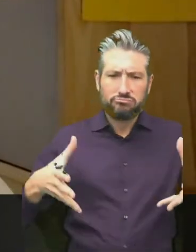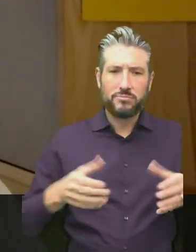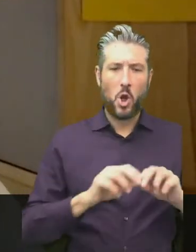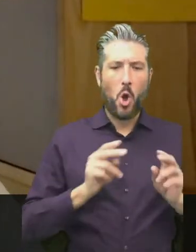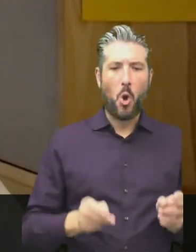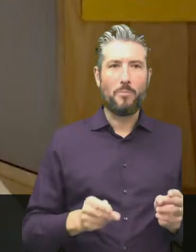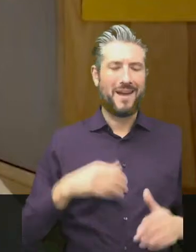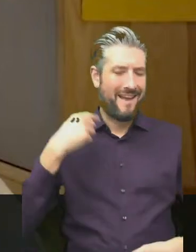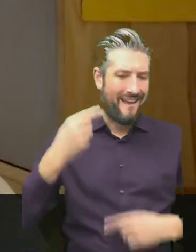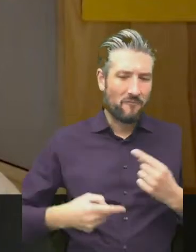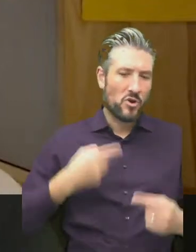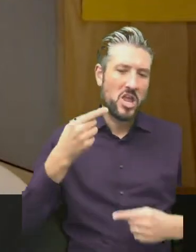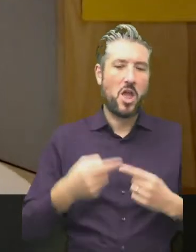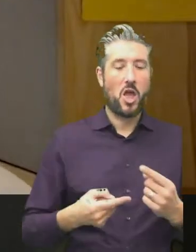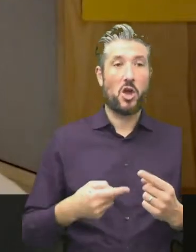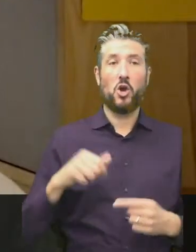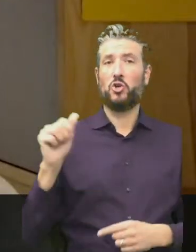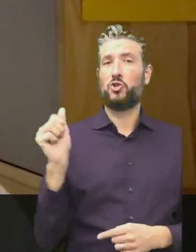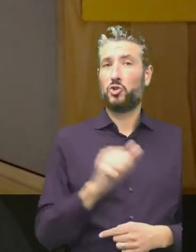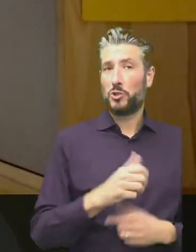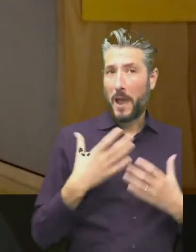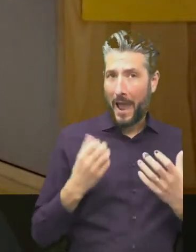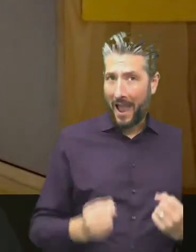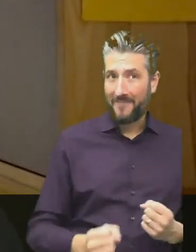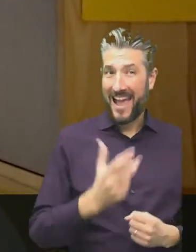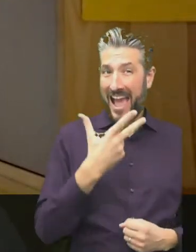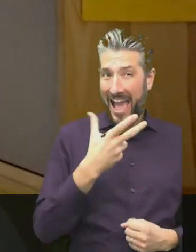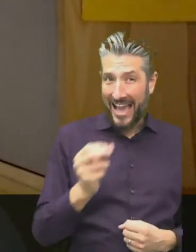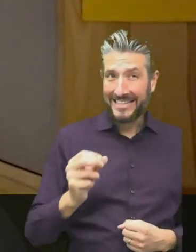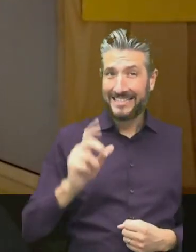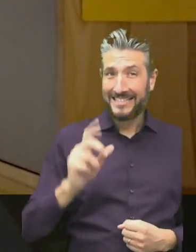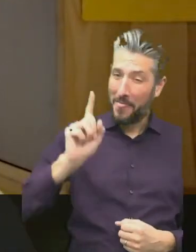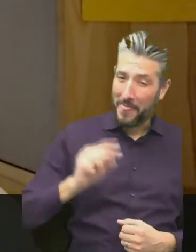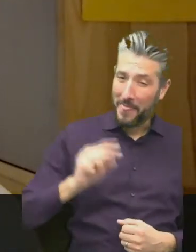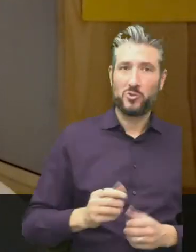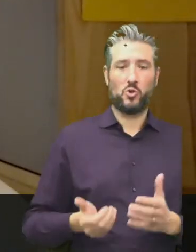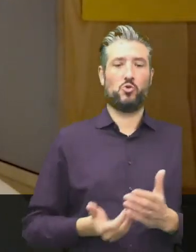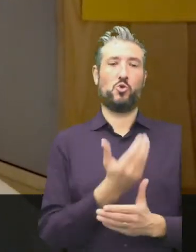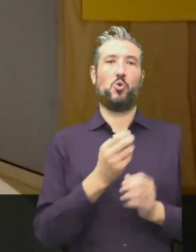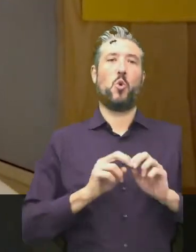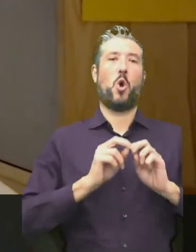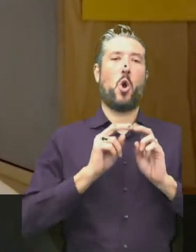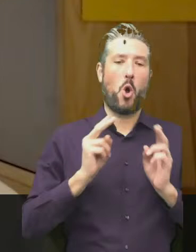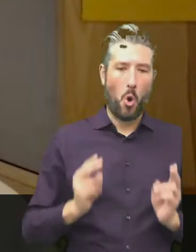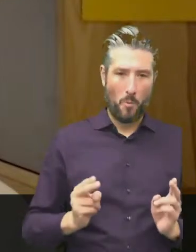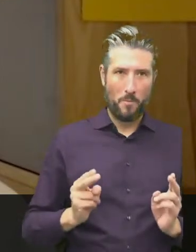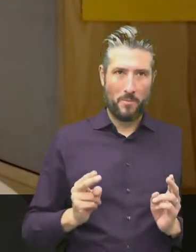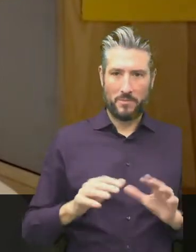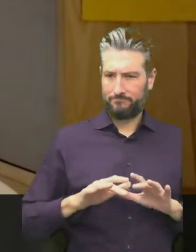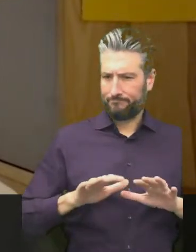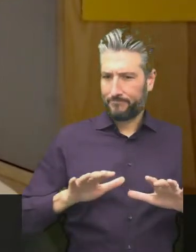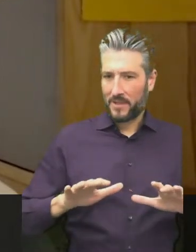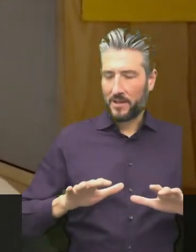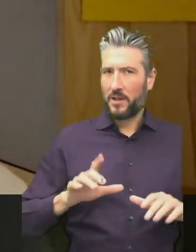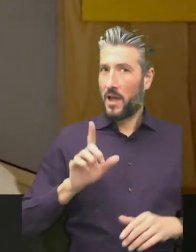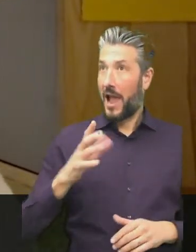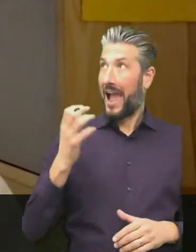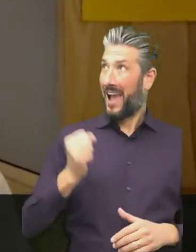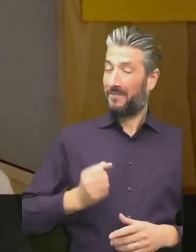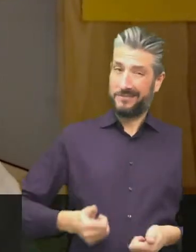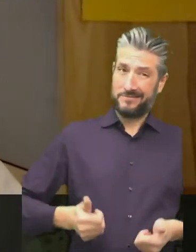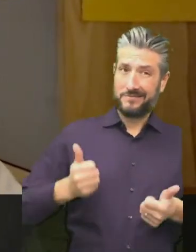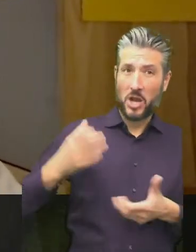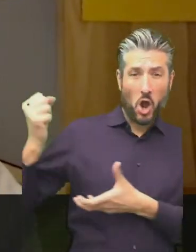now. Despite a record grant from government, he's only built 16,000. But it's